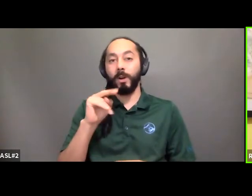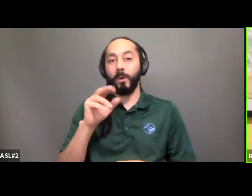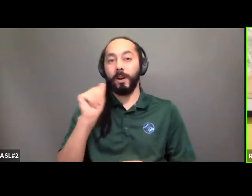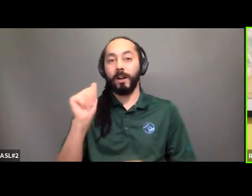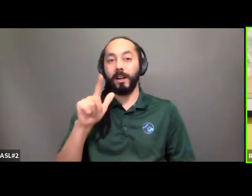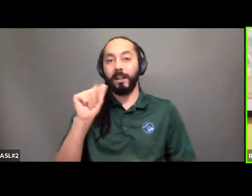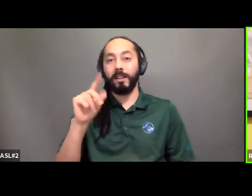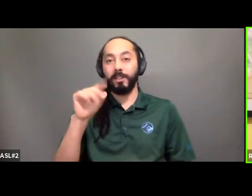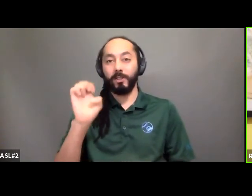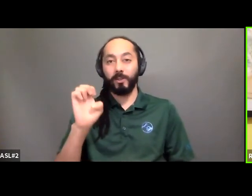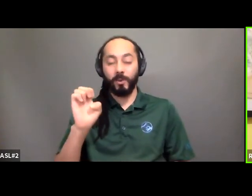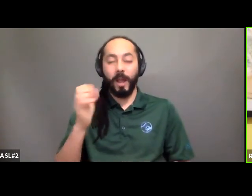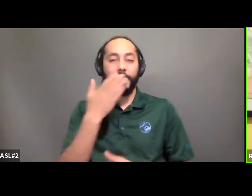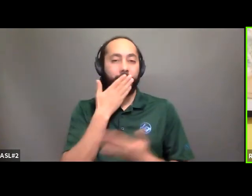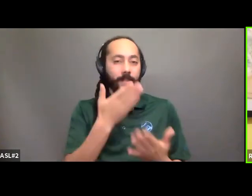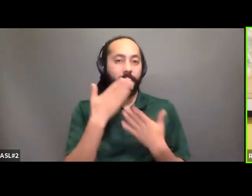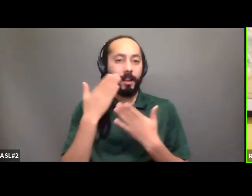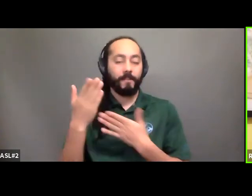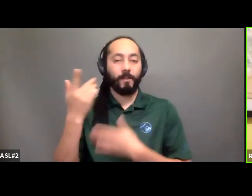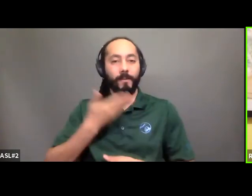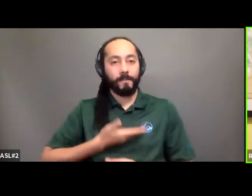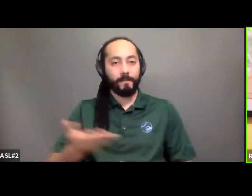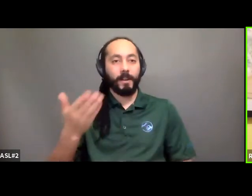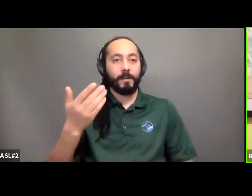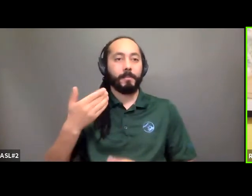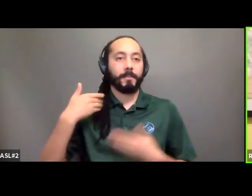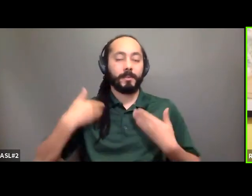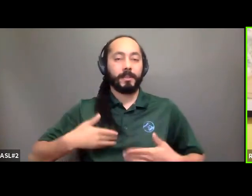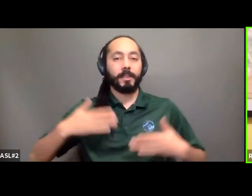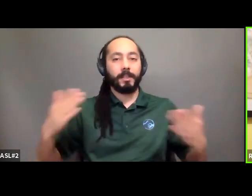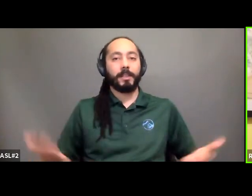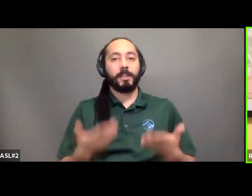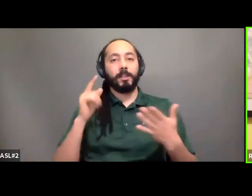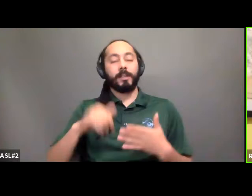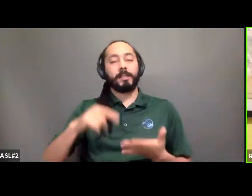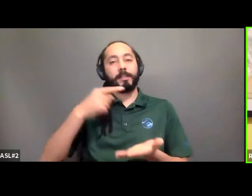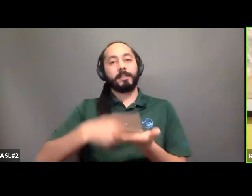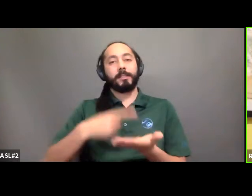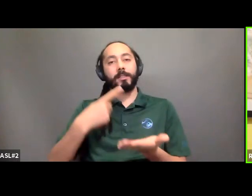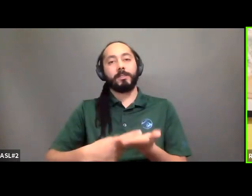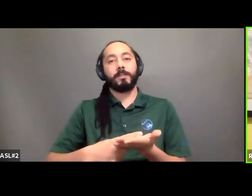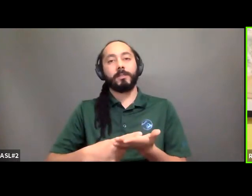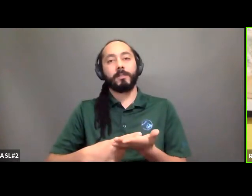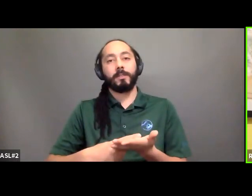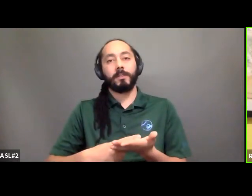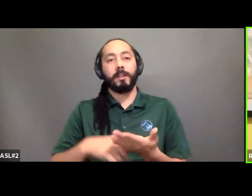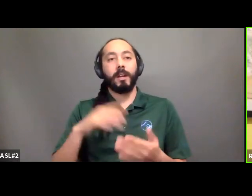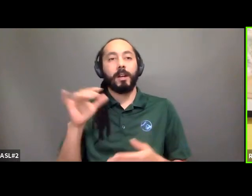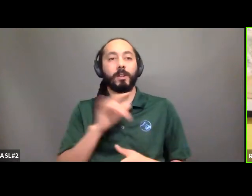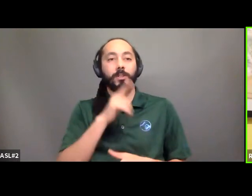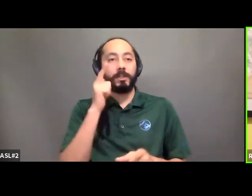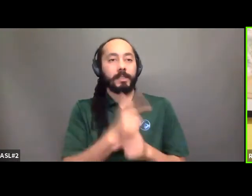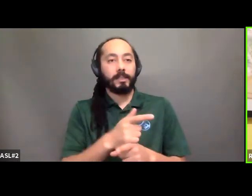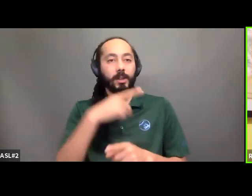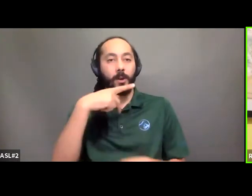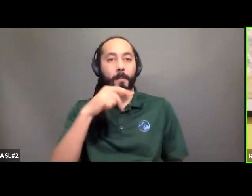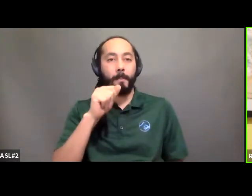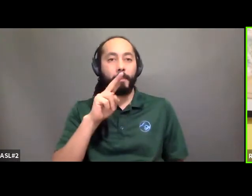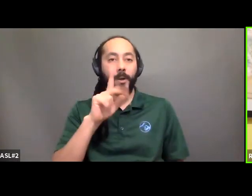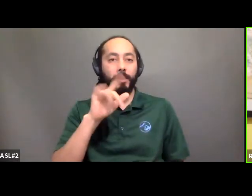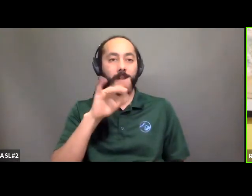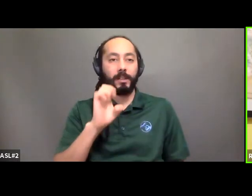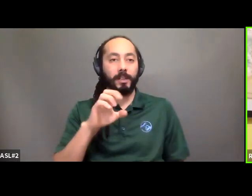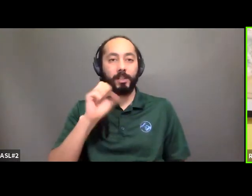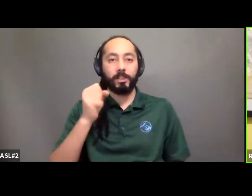me and welcoming me to this conversation, and to Sister Pauline Church for